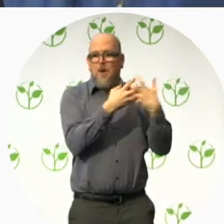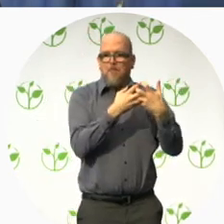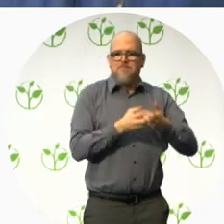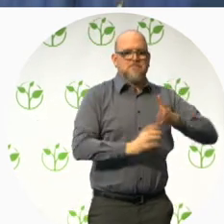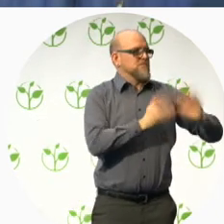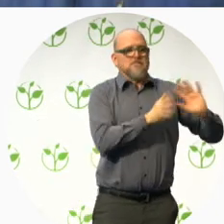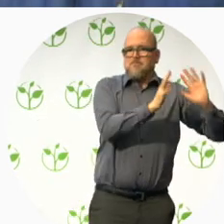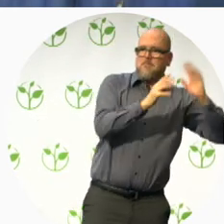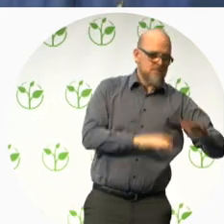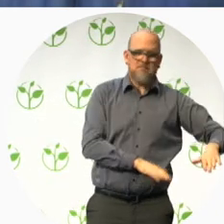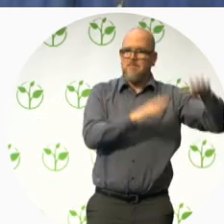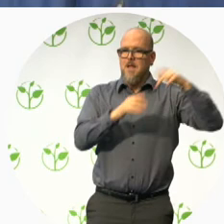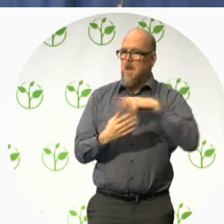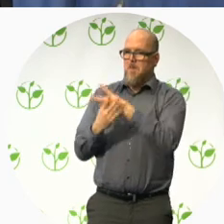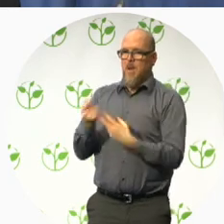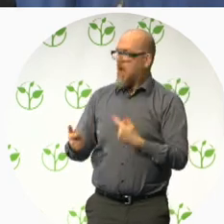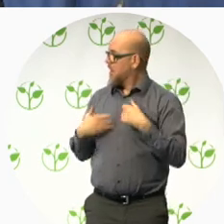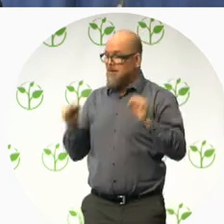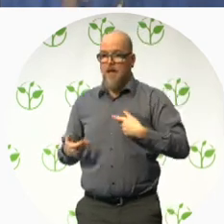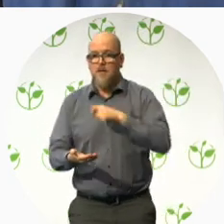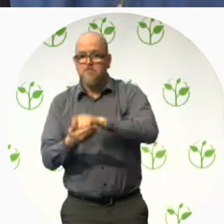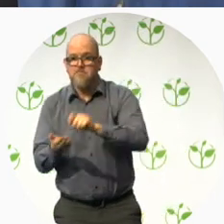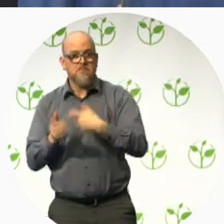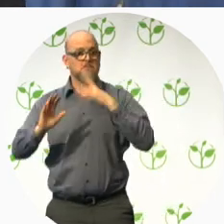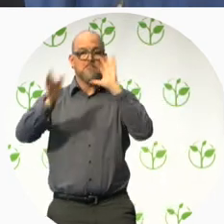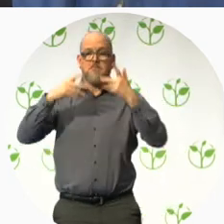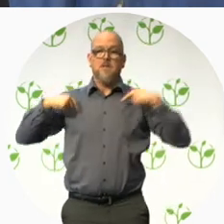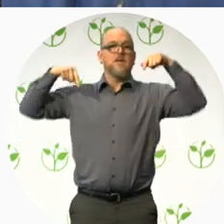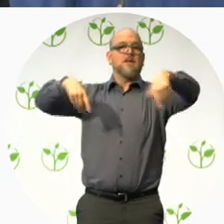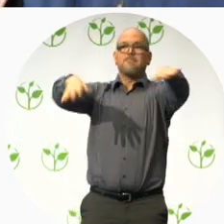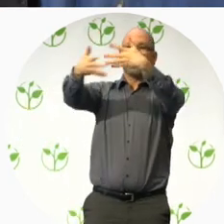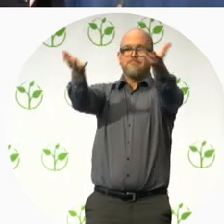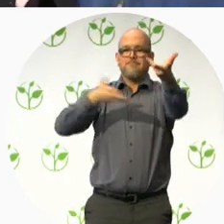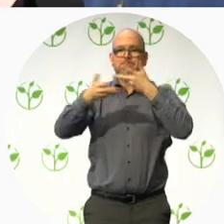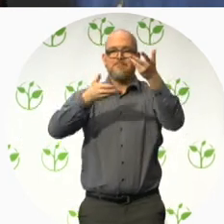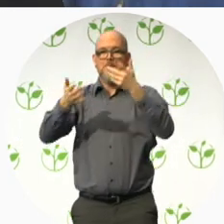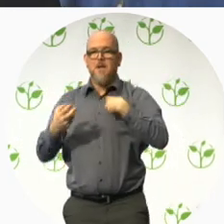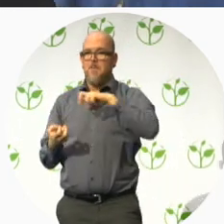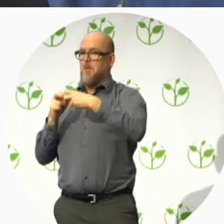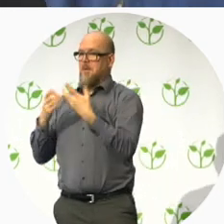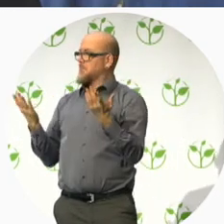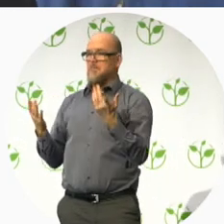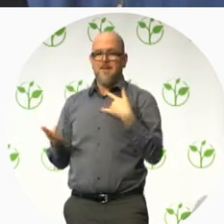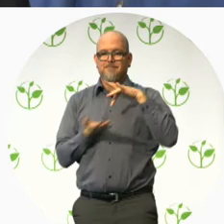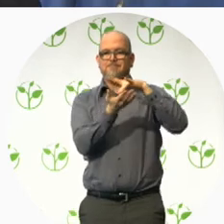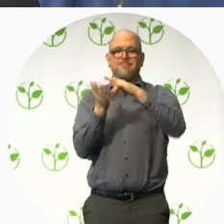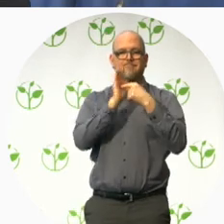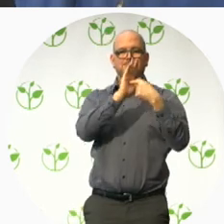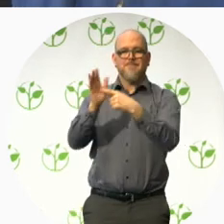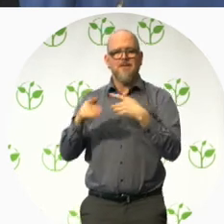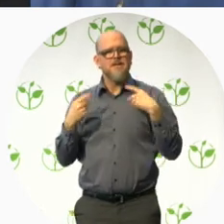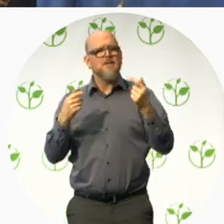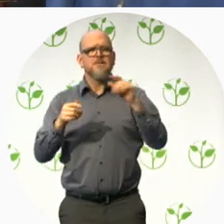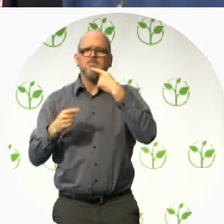was a child, I lost my hearing. When I was 12, and I was obligated to still speaking